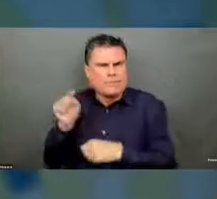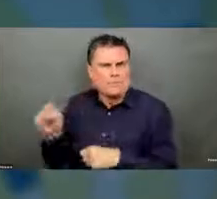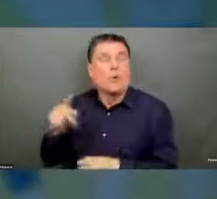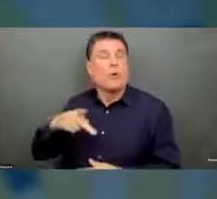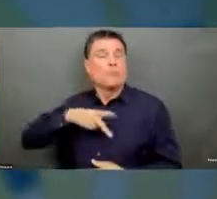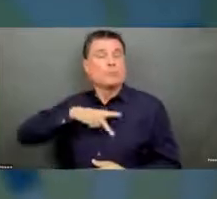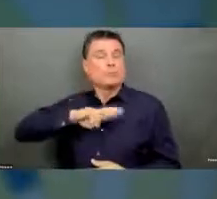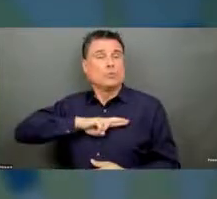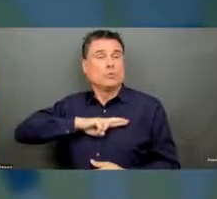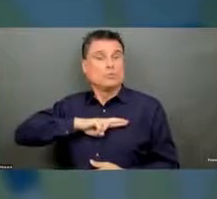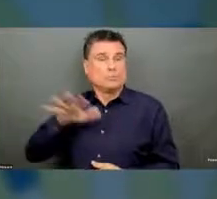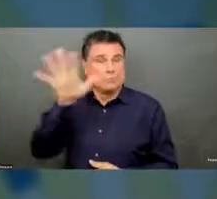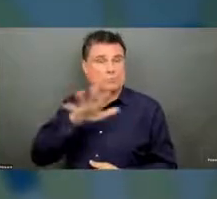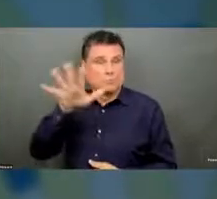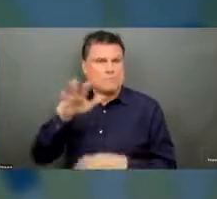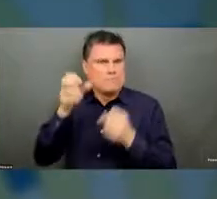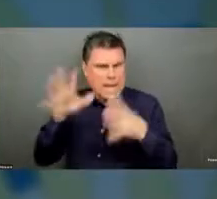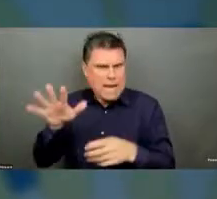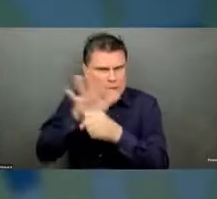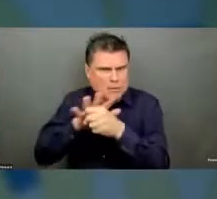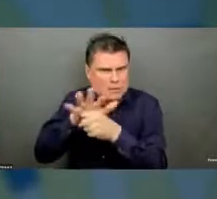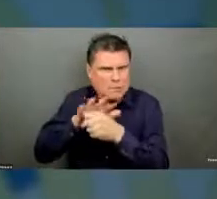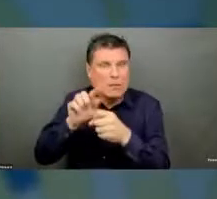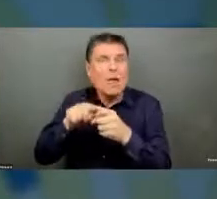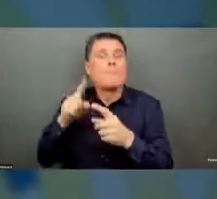Fraser Valley.